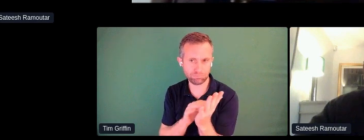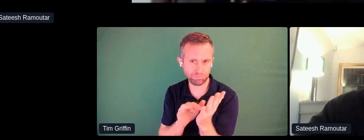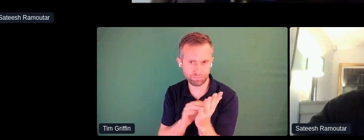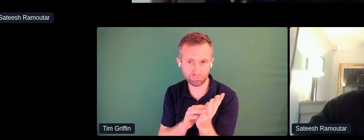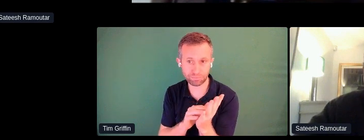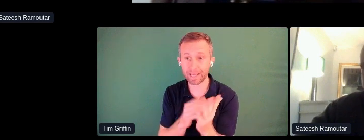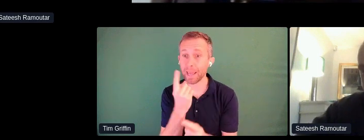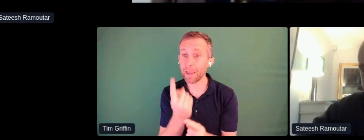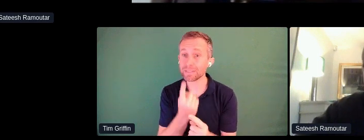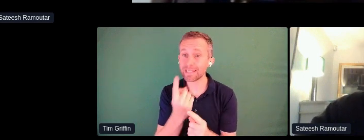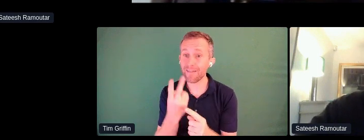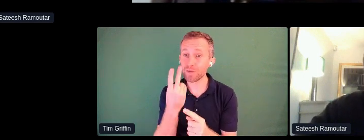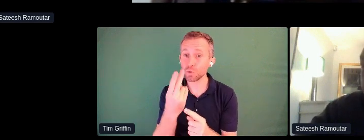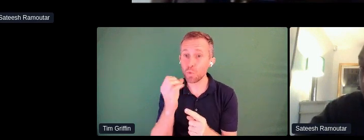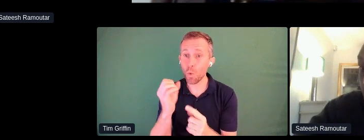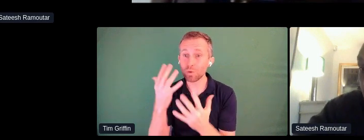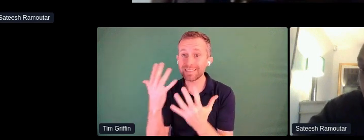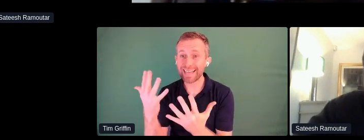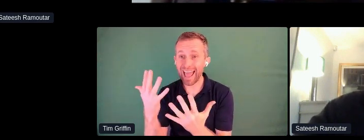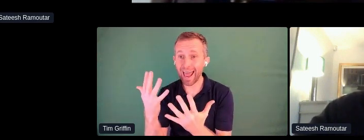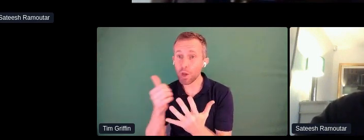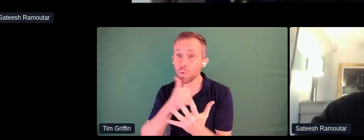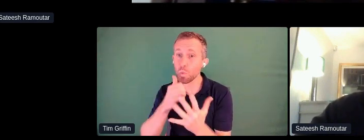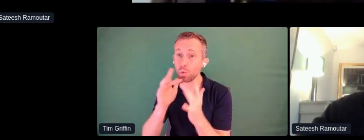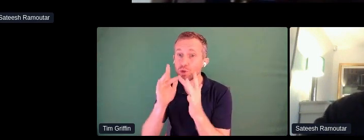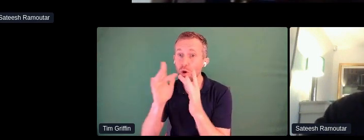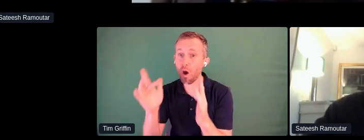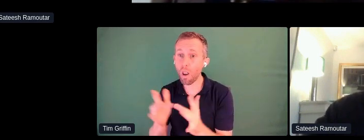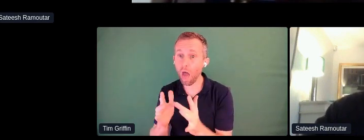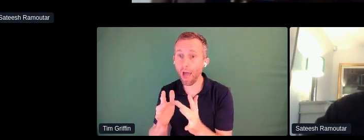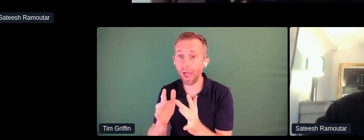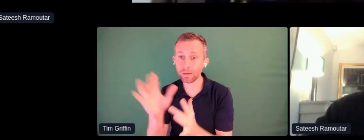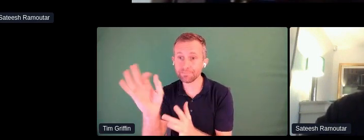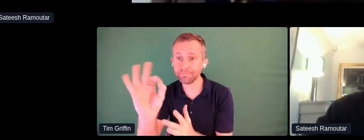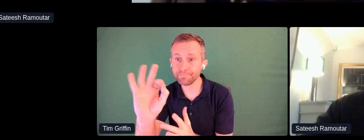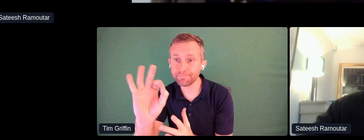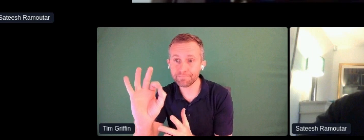in 2010, and he had no Wi-Fi connection in his home.